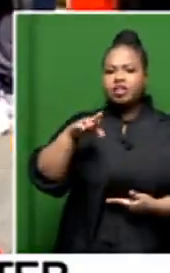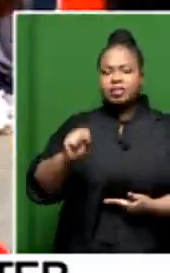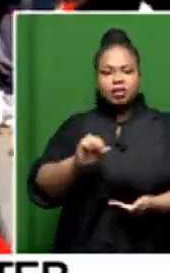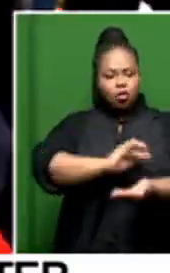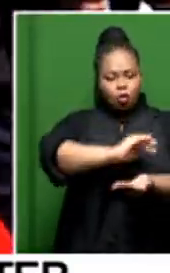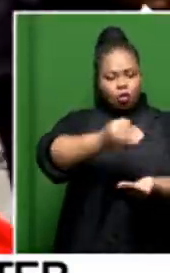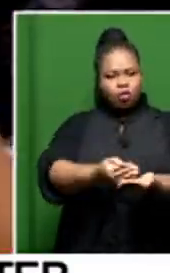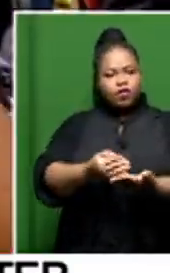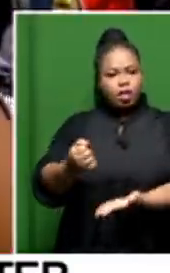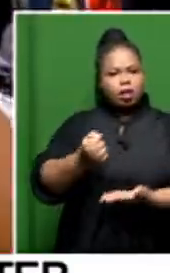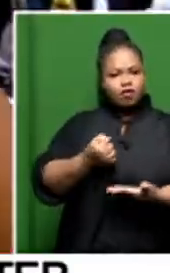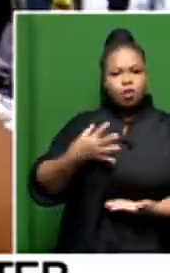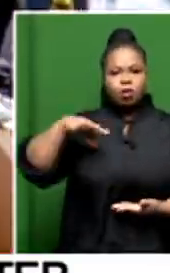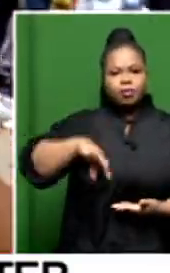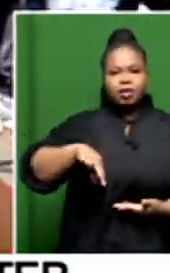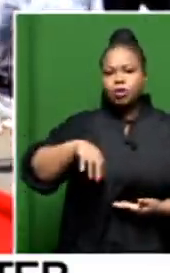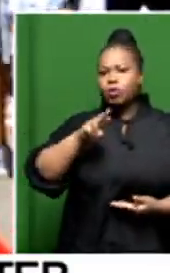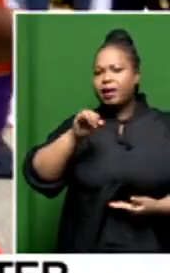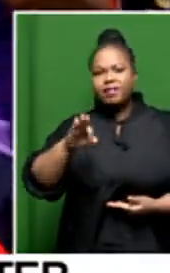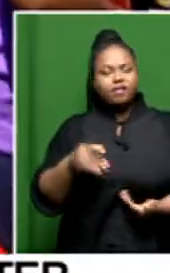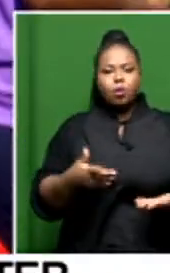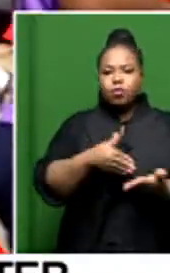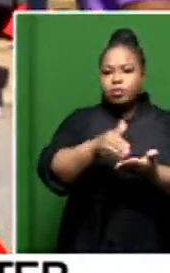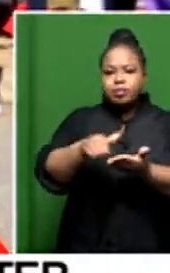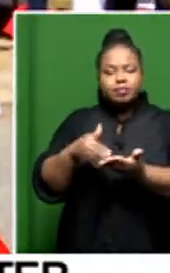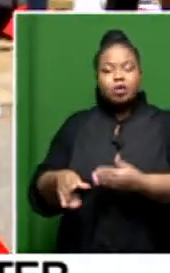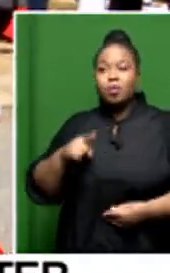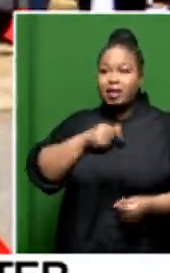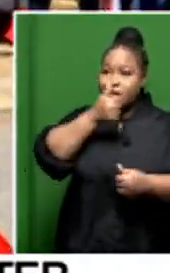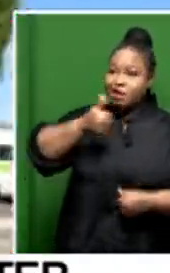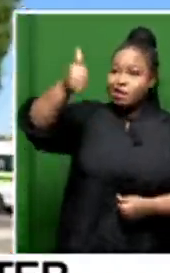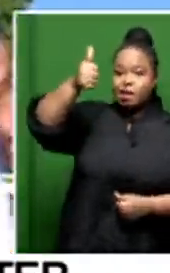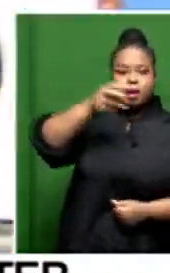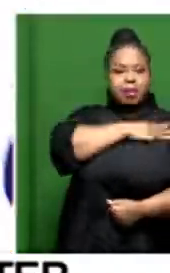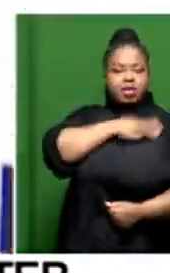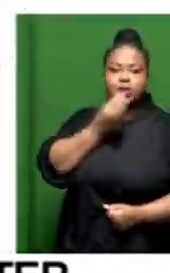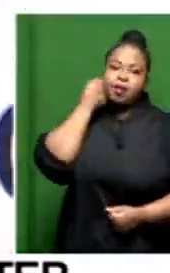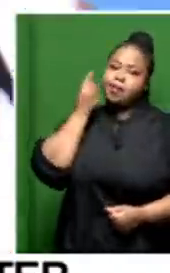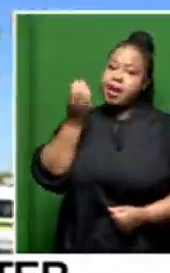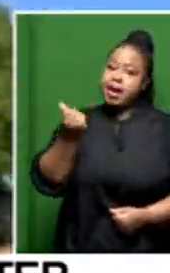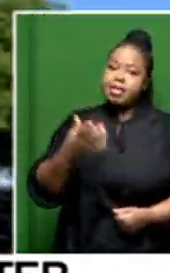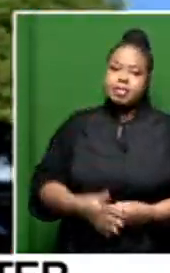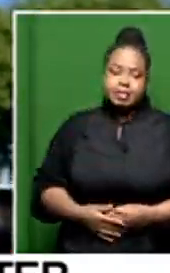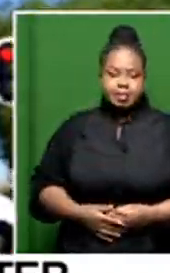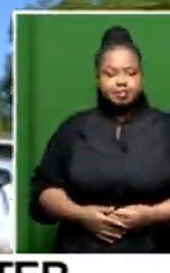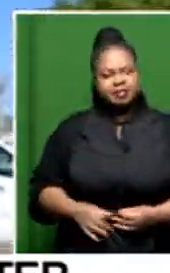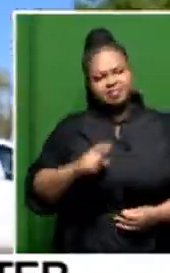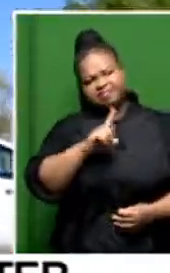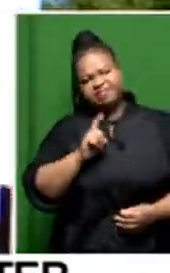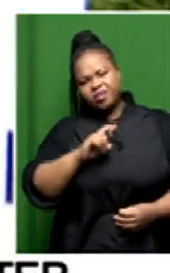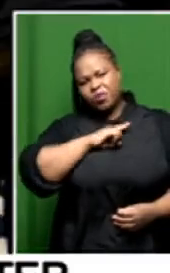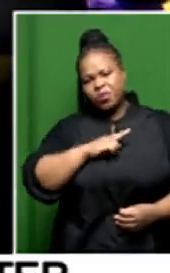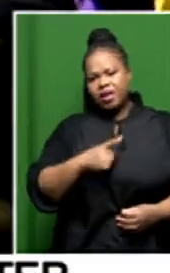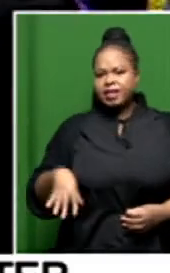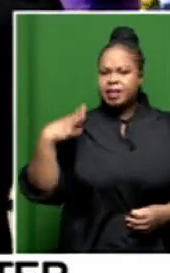package payments, whilst the management of this company is looting this airline. The unions have questioned the absence of the Minister